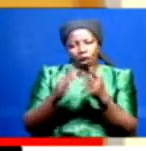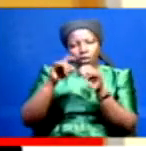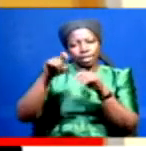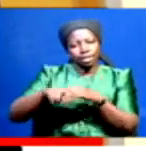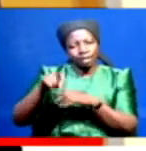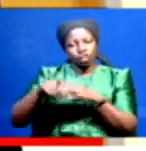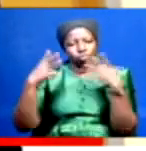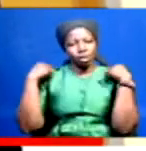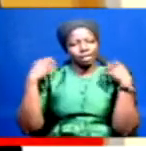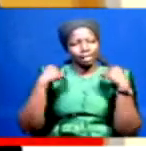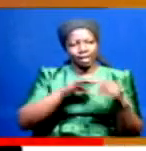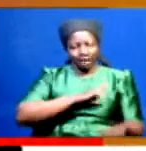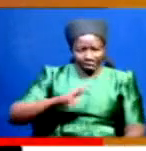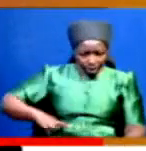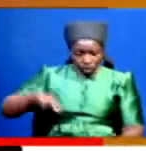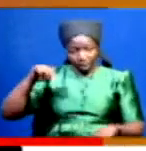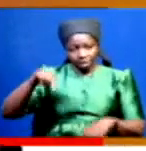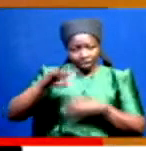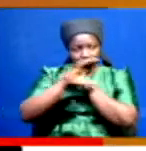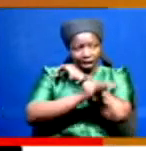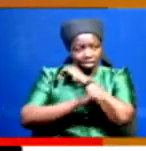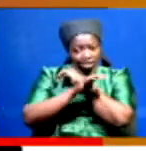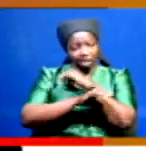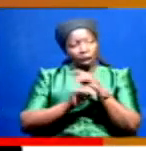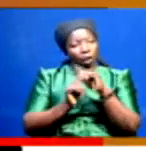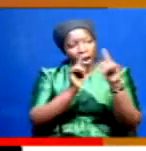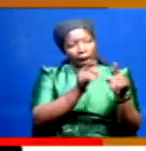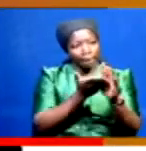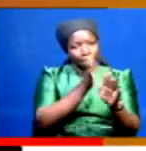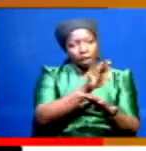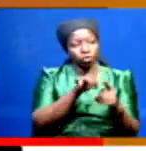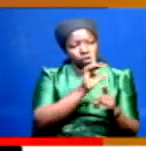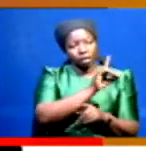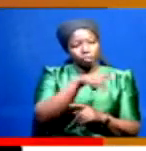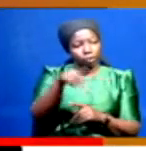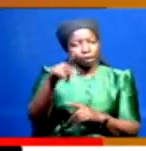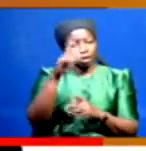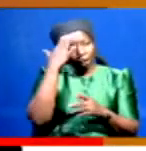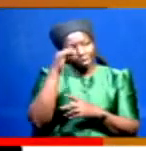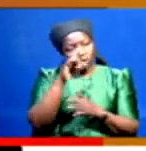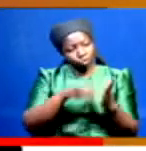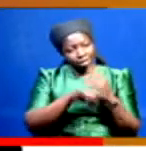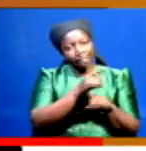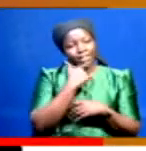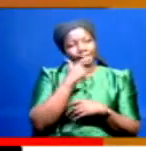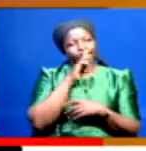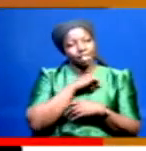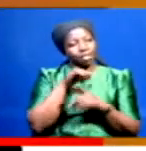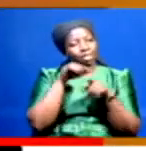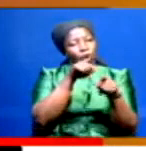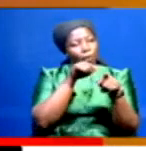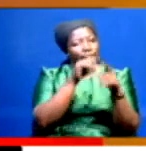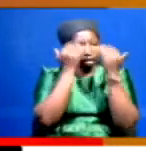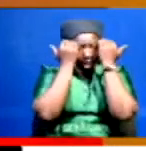religion in this country. And of course, we're going to come back to the DPP, because whatever he said yesterday as well, he pointed an accusing finger to the courts, and